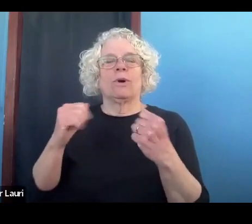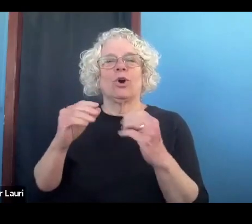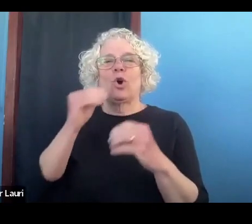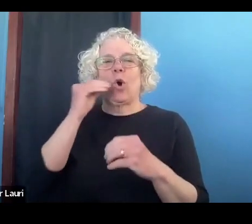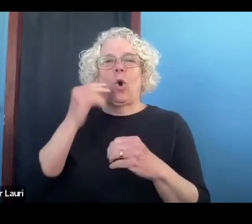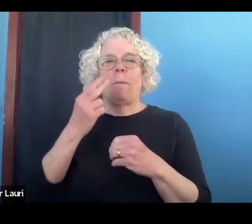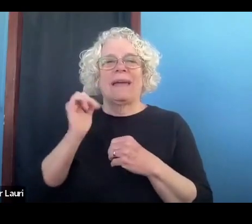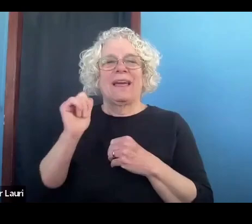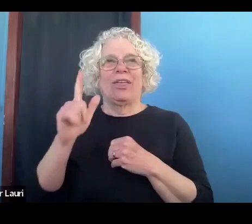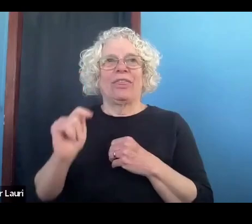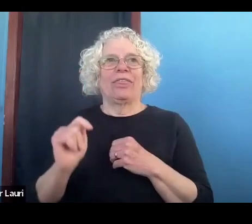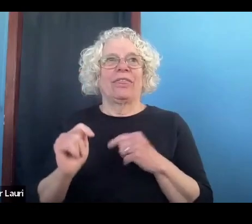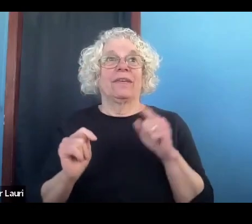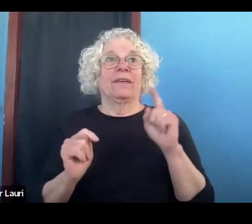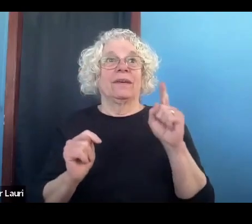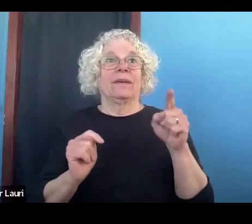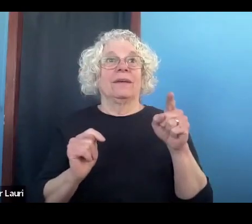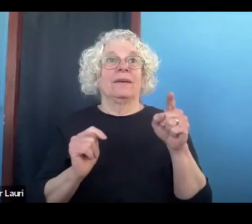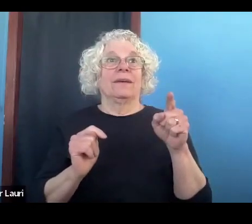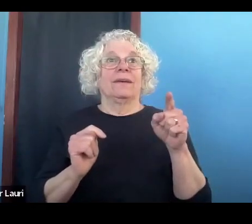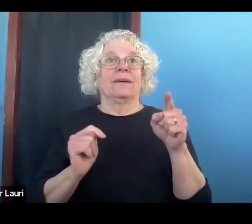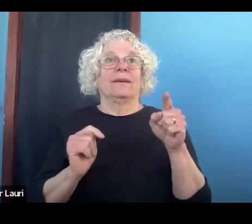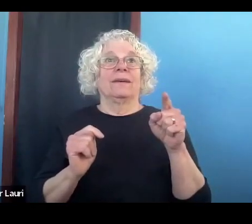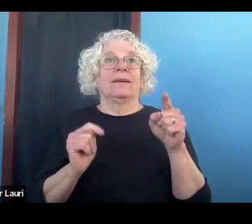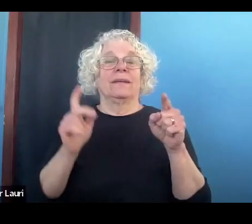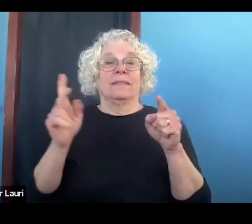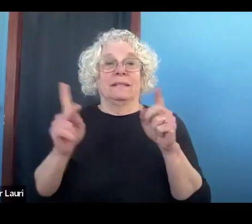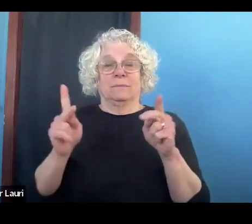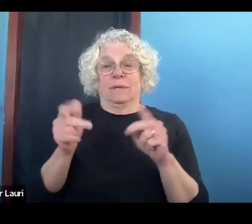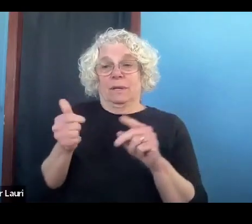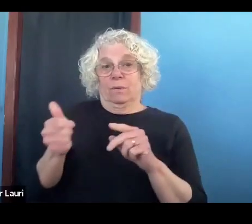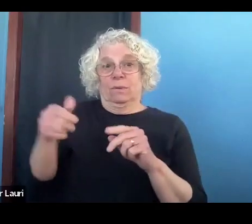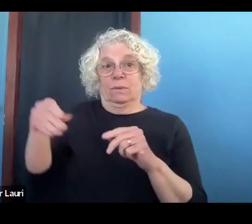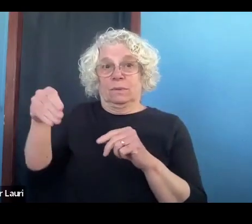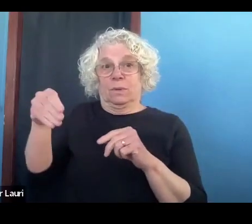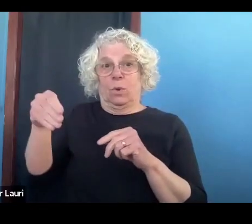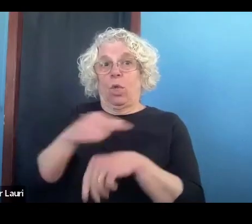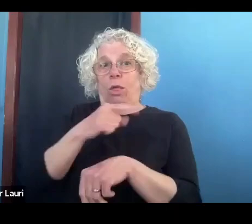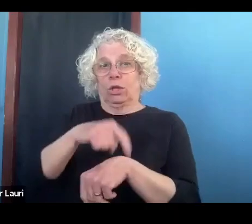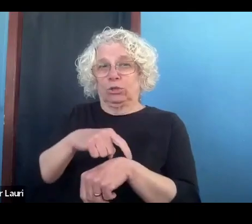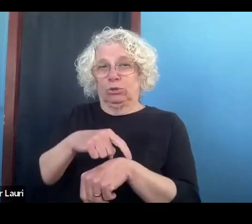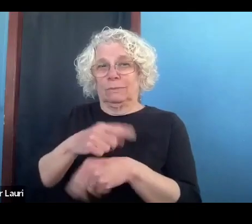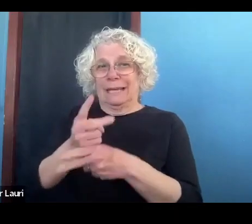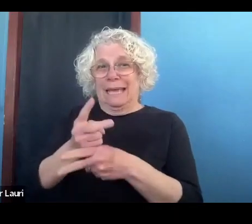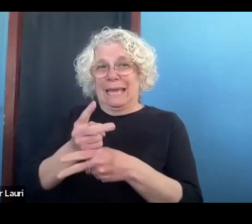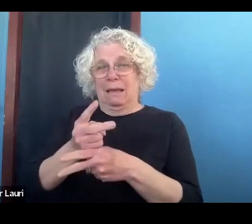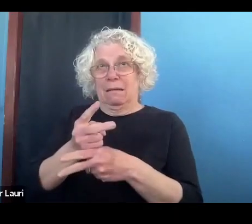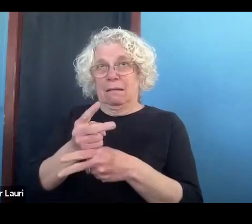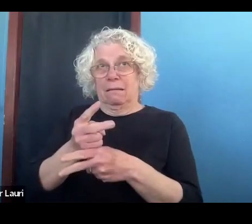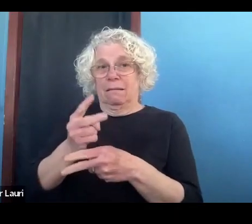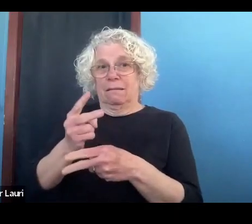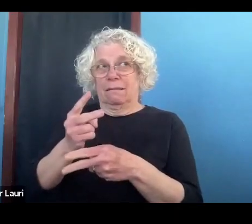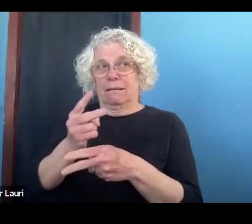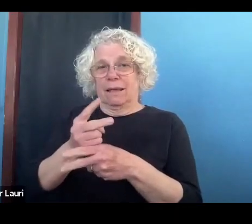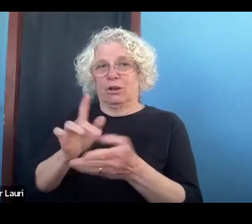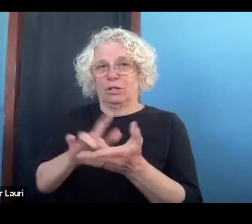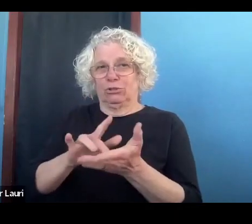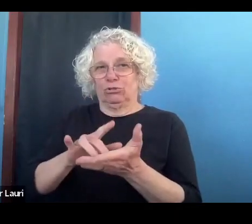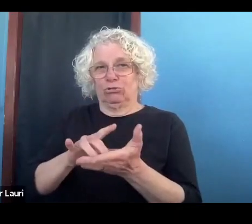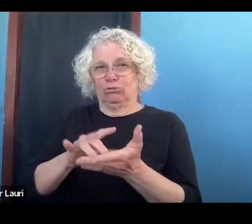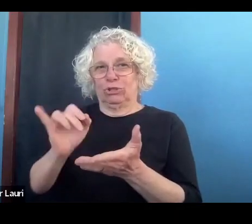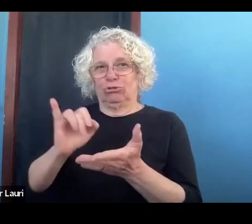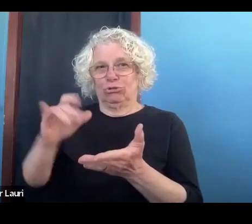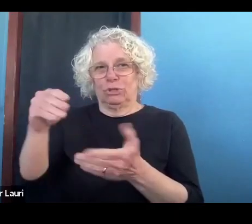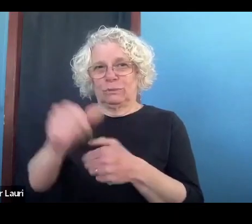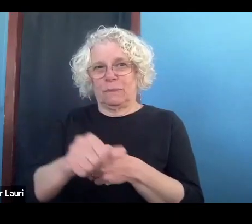unskilled care by caregivers, paid out of pocket or covered by long-term care insurance or Medicaid. There is no